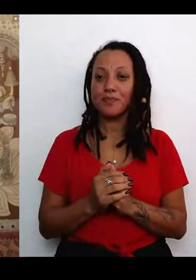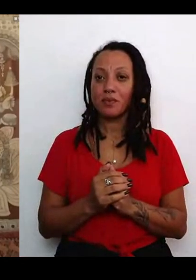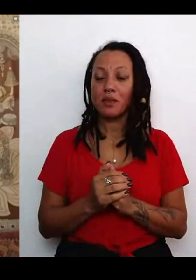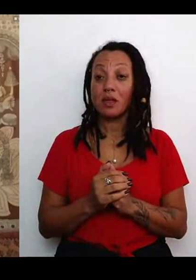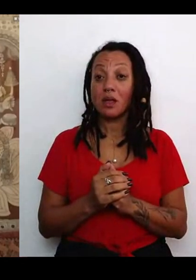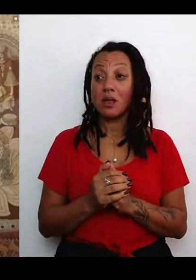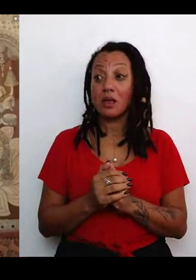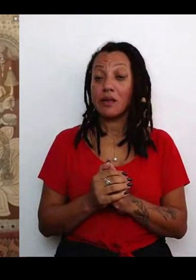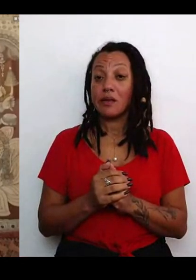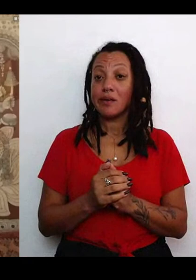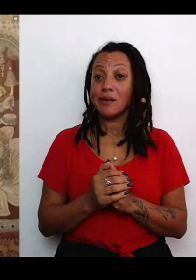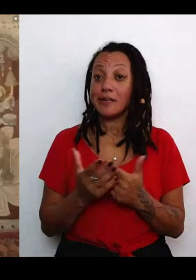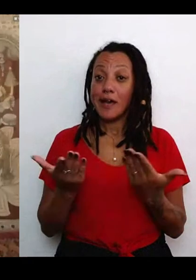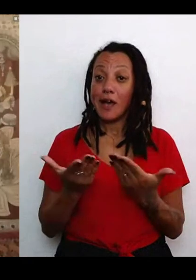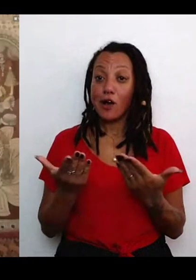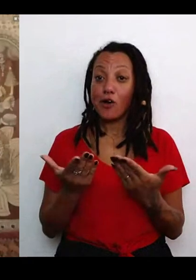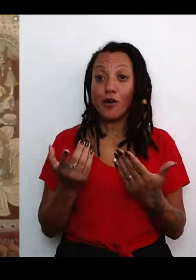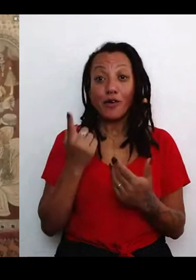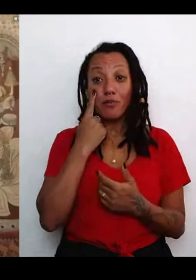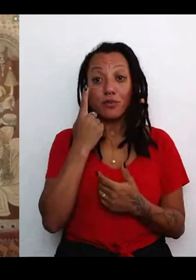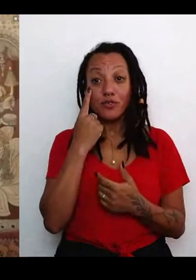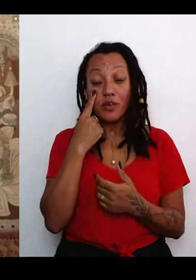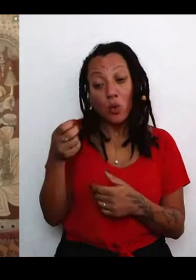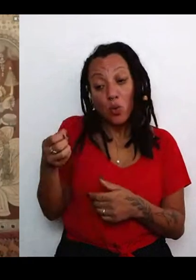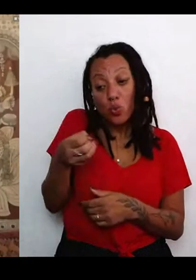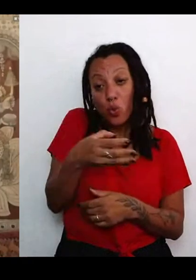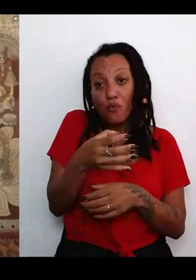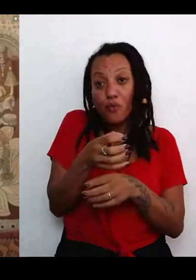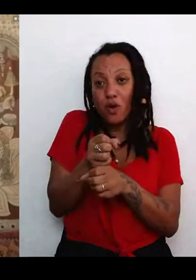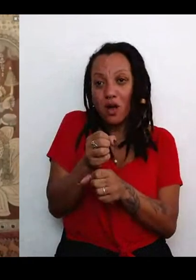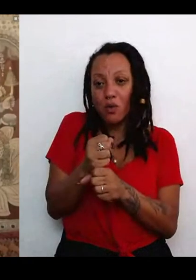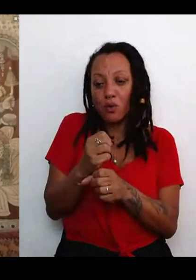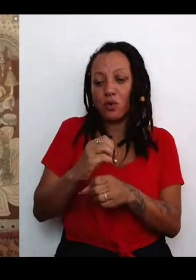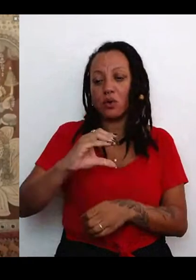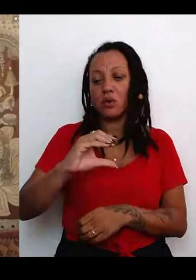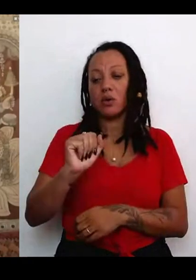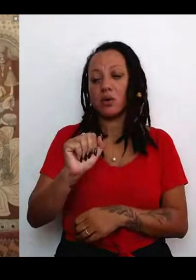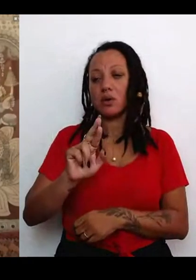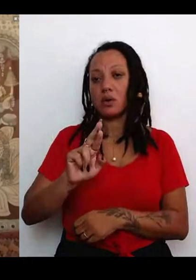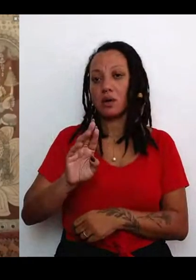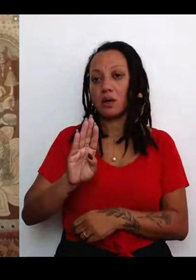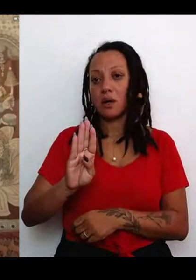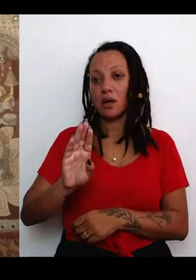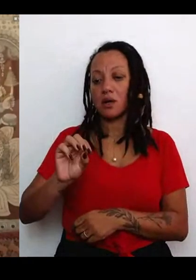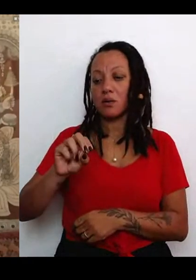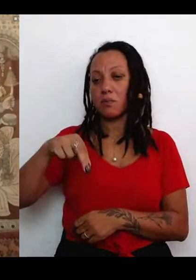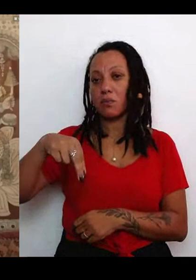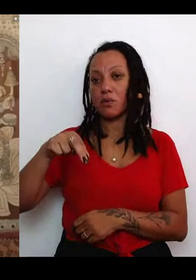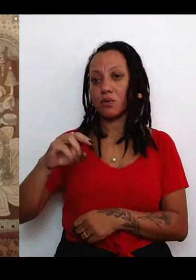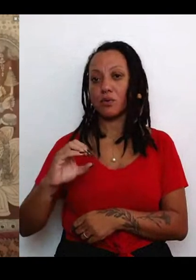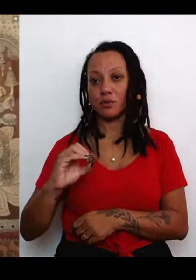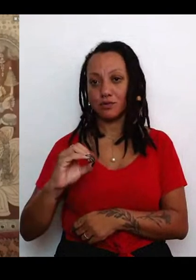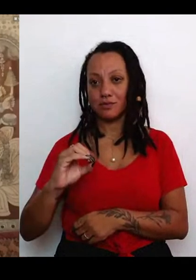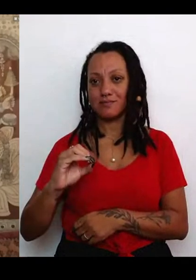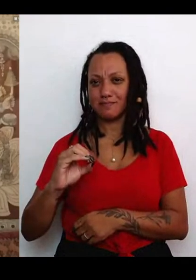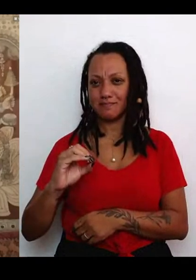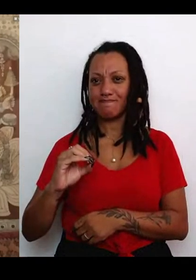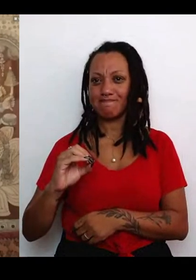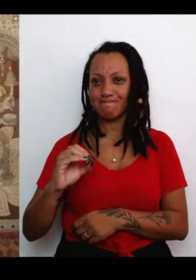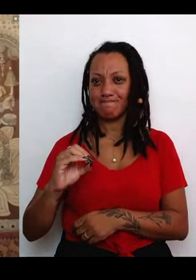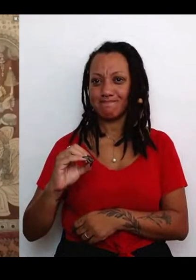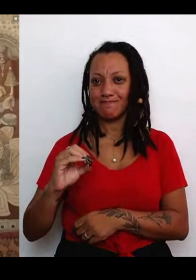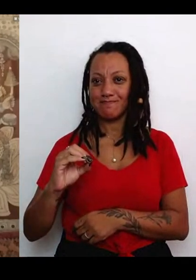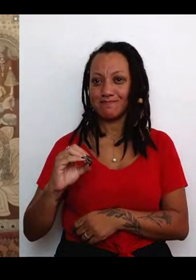these assumptions have Justified Violence to the land to women and ninjas people and now and have now brought